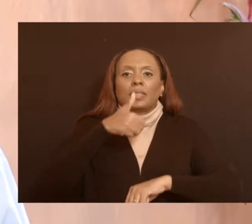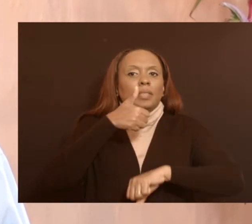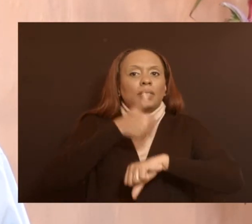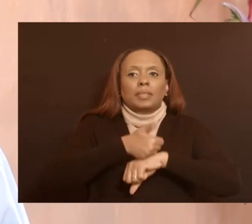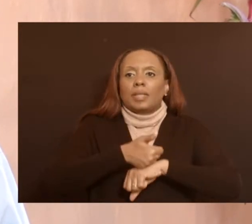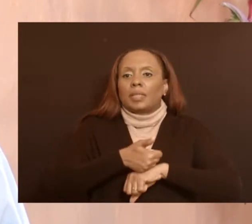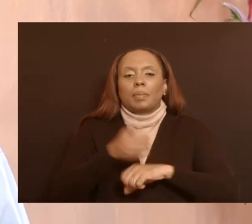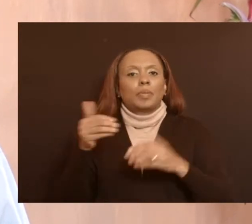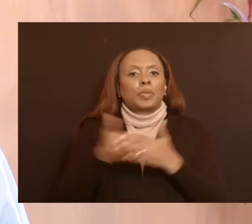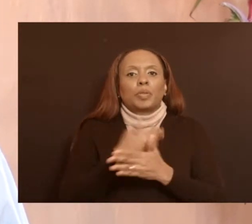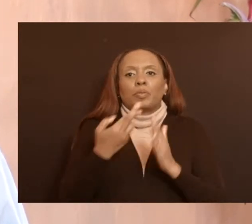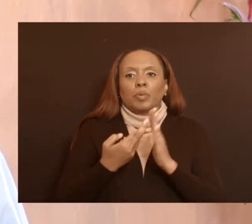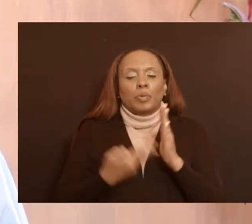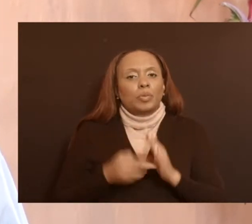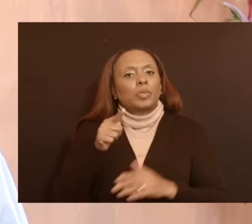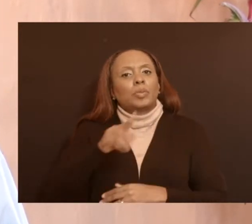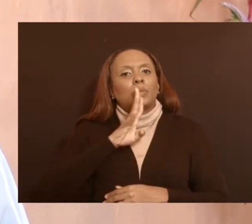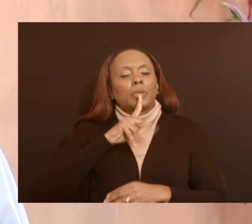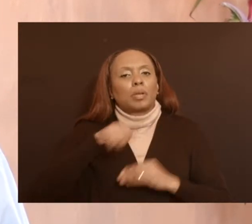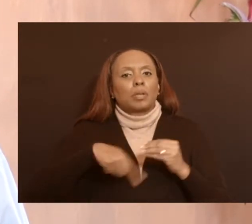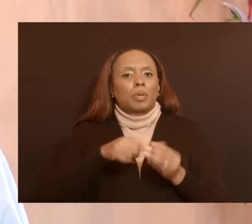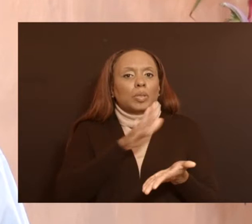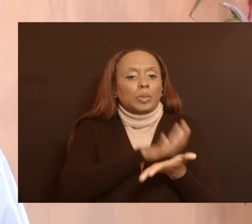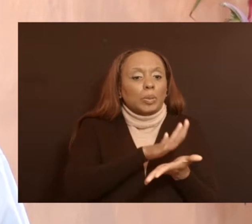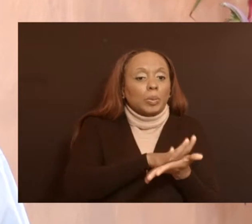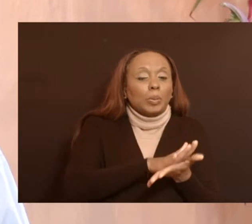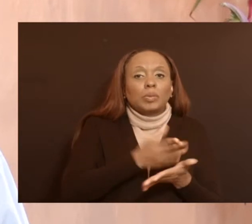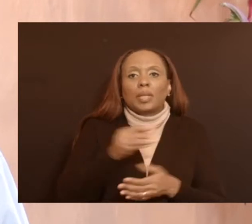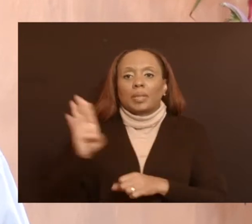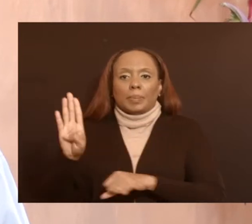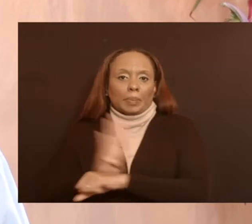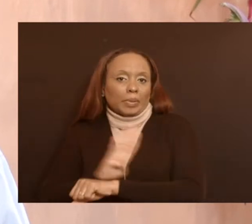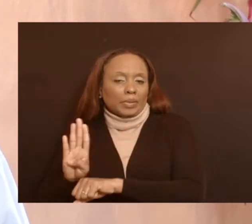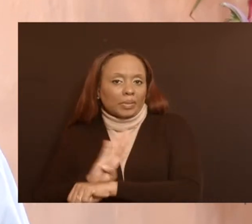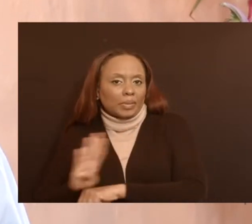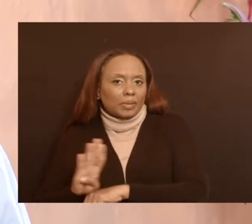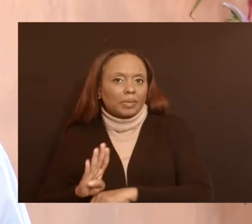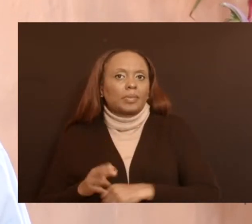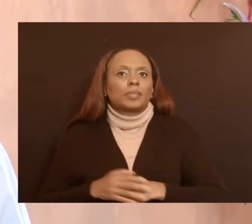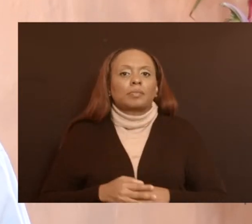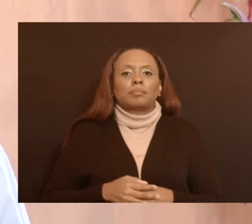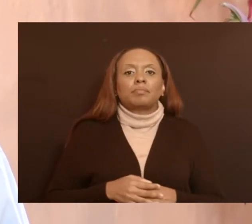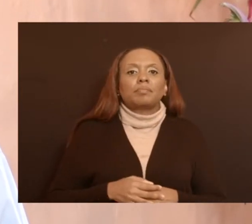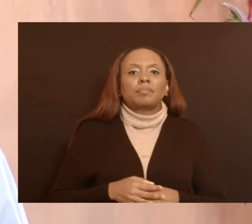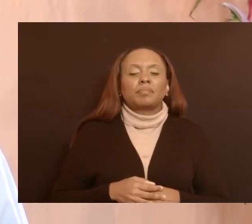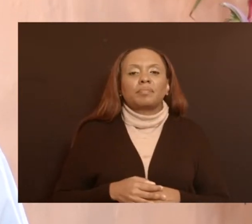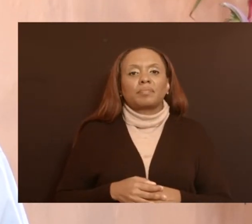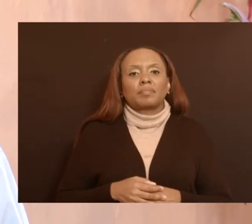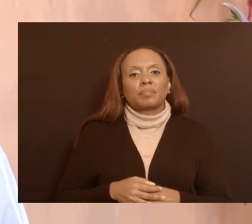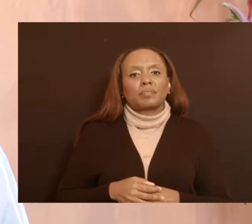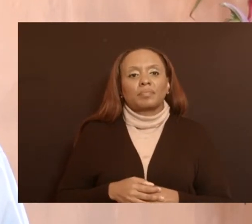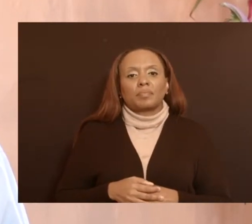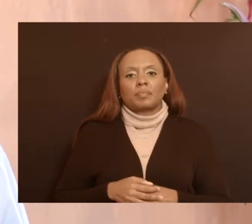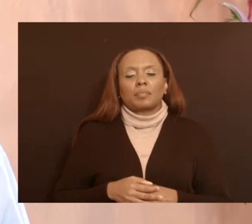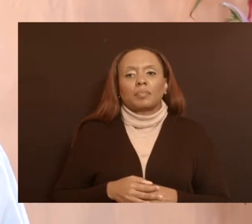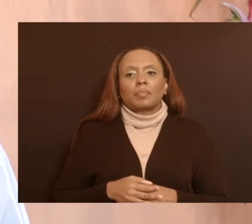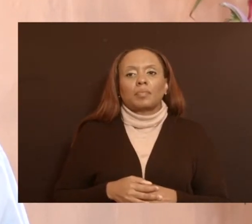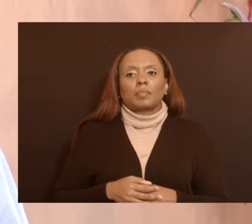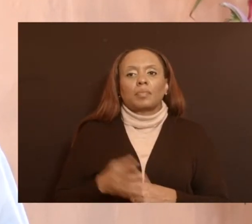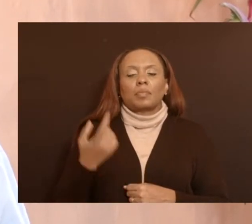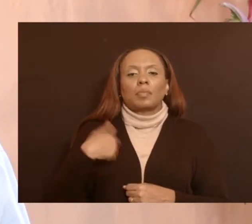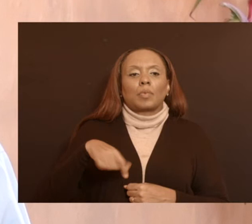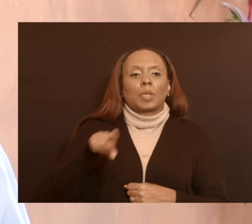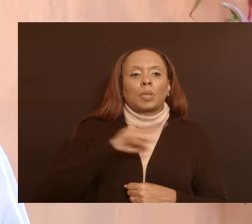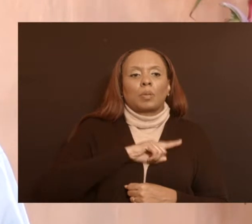schools and you refer to businesses. It has never been the practice of the Ministry of Health and Wellness to name private